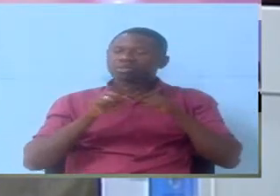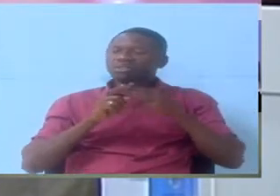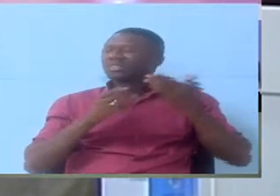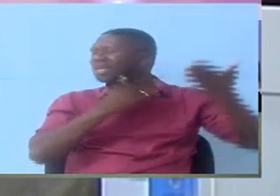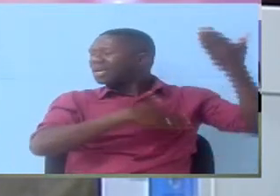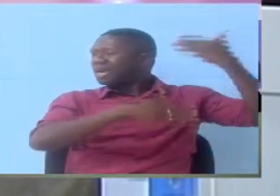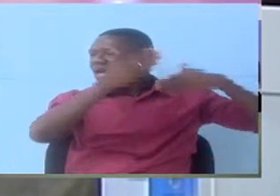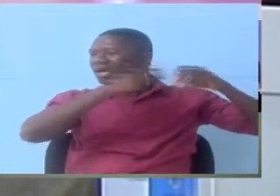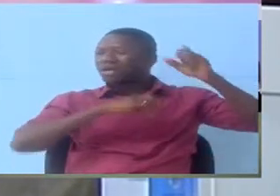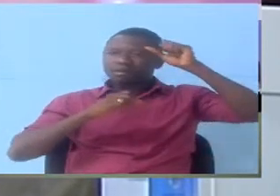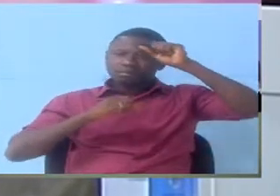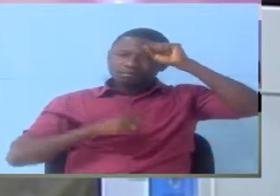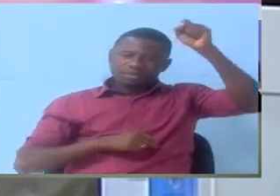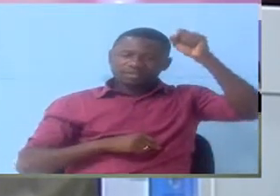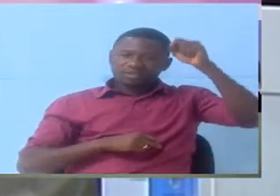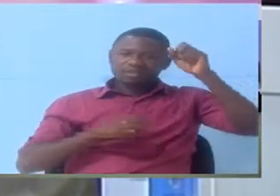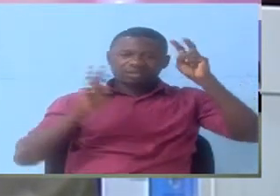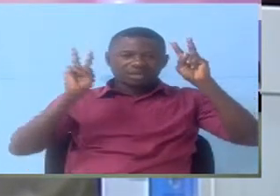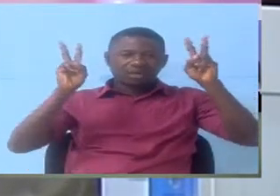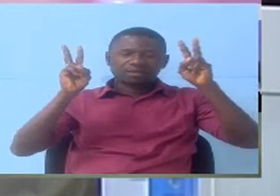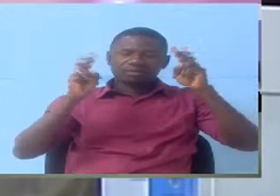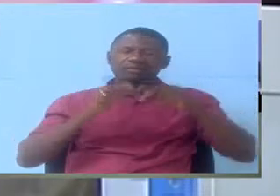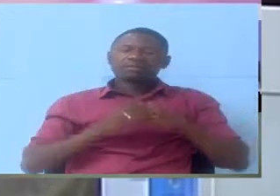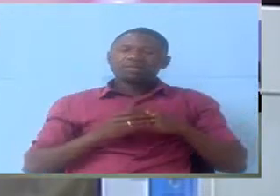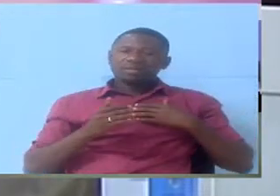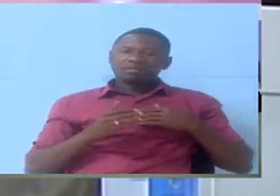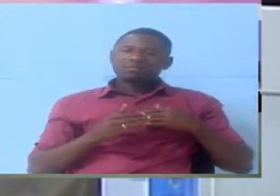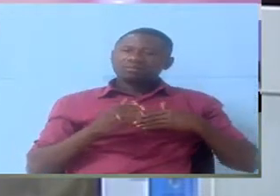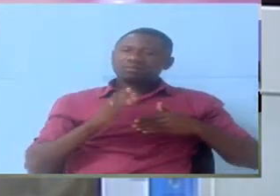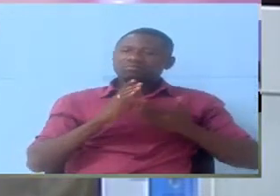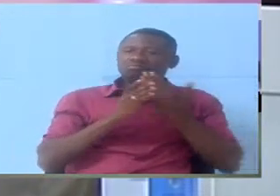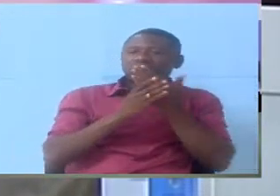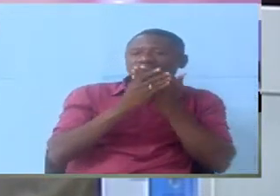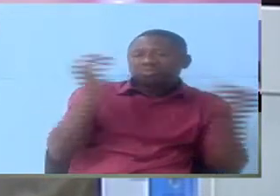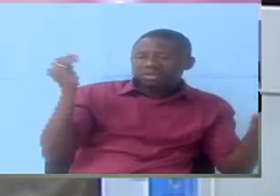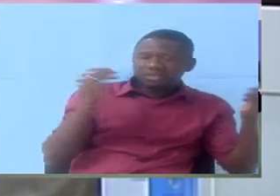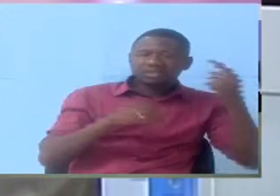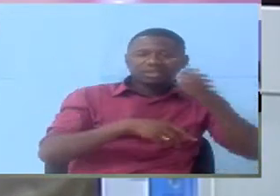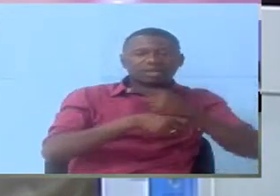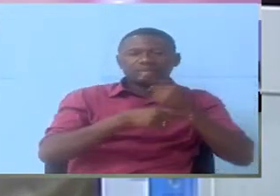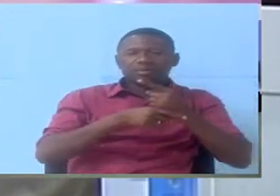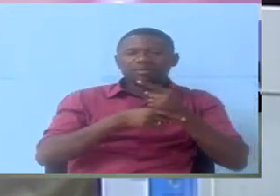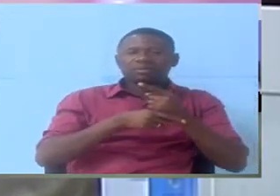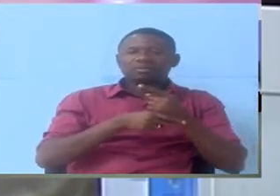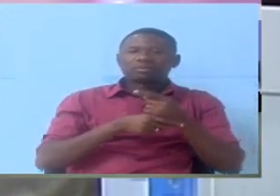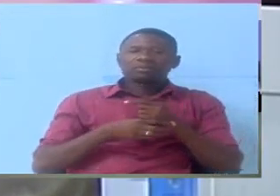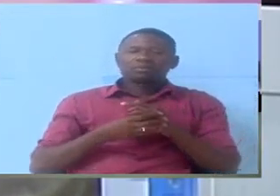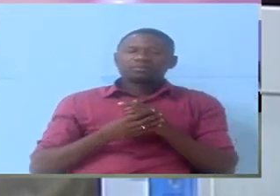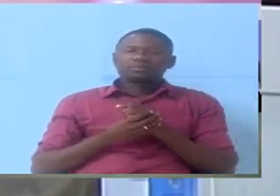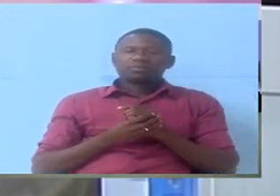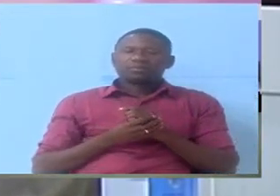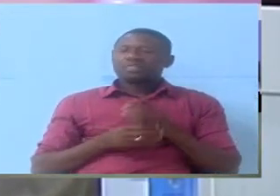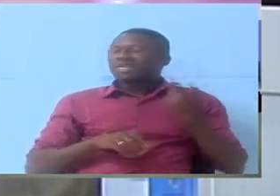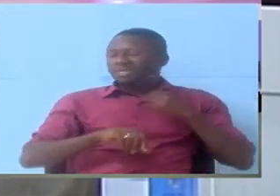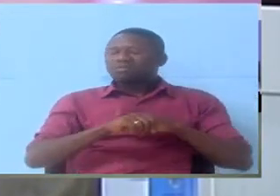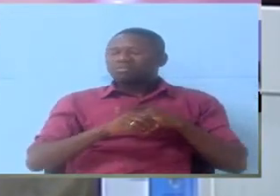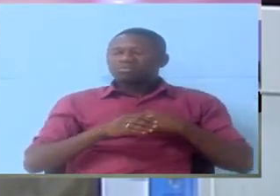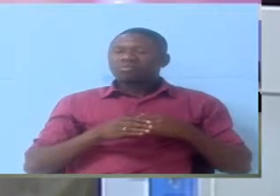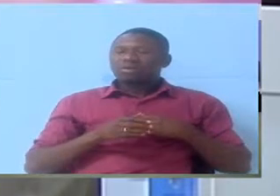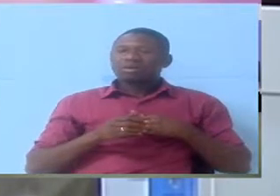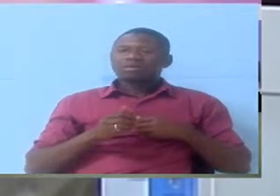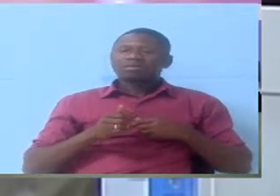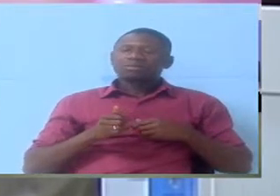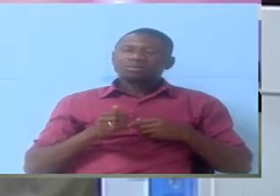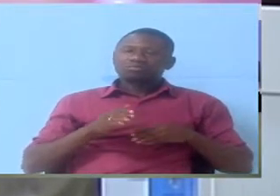Then he fled the country. He was my direct supervisor. Atelemun